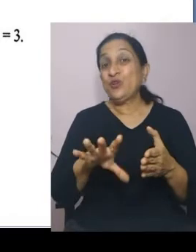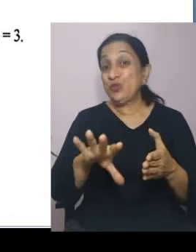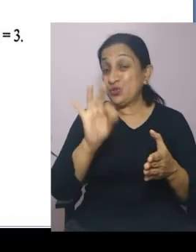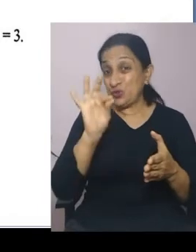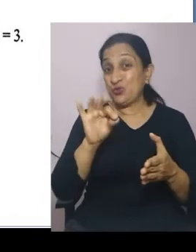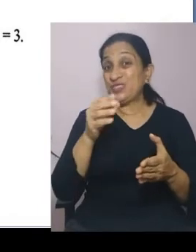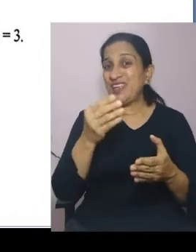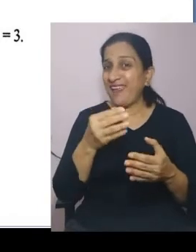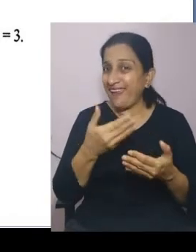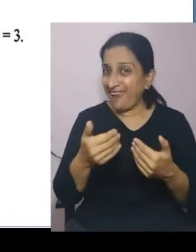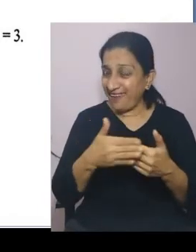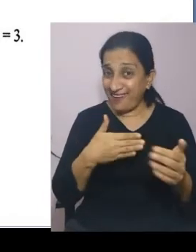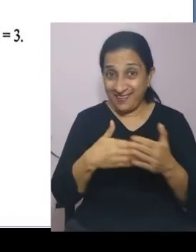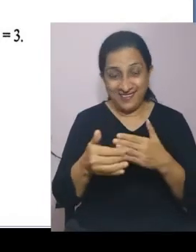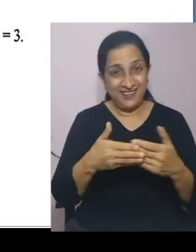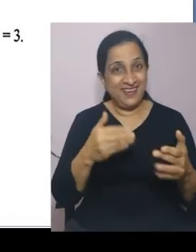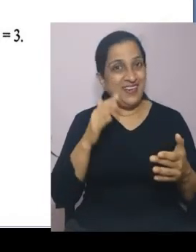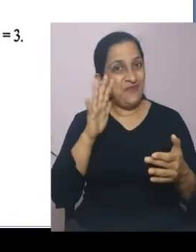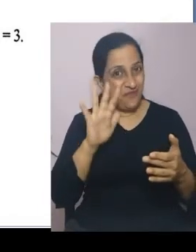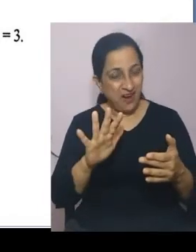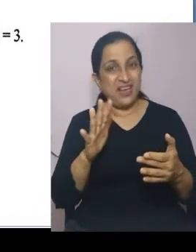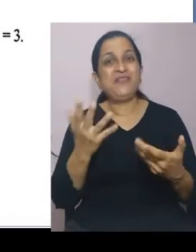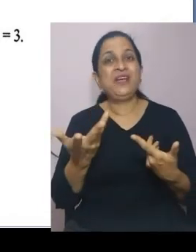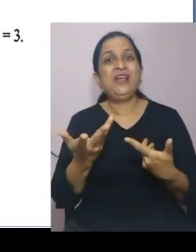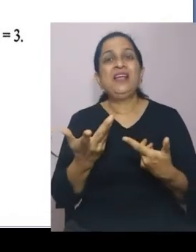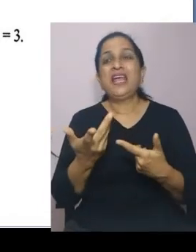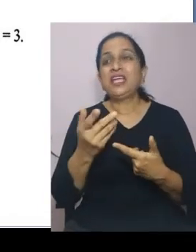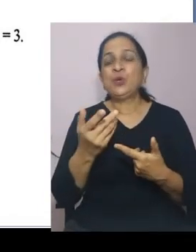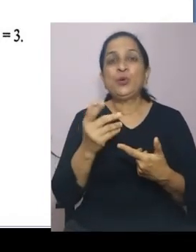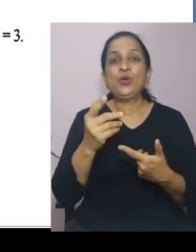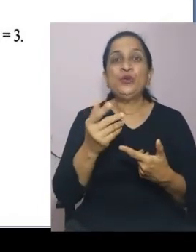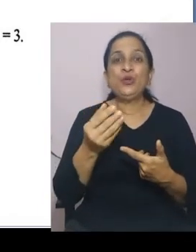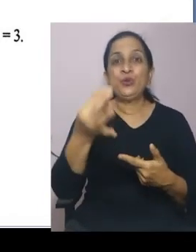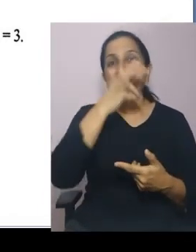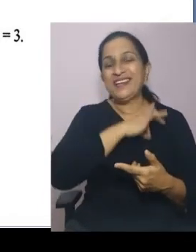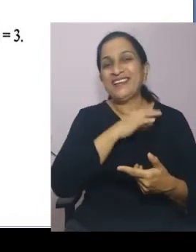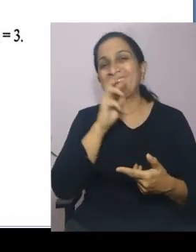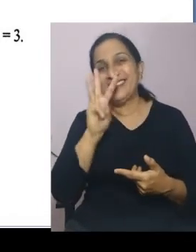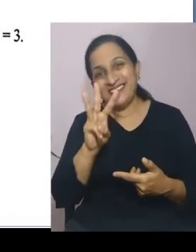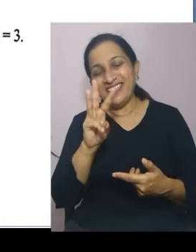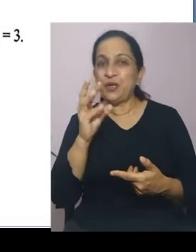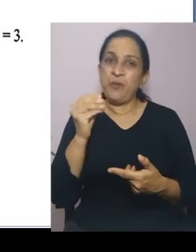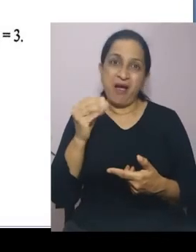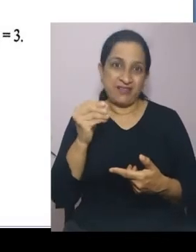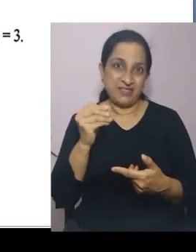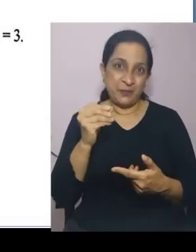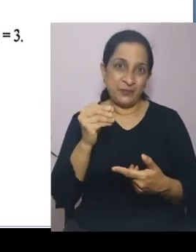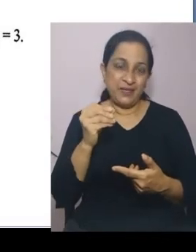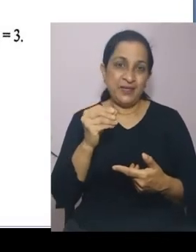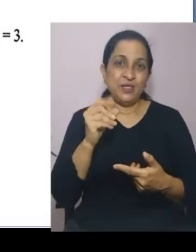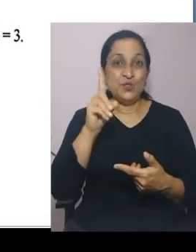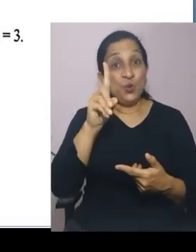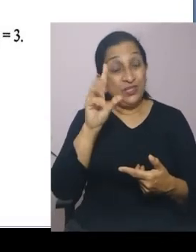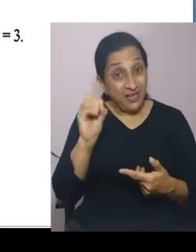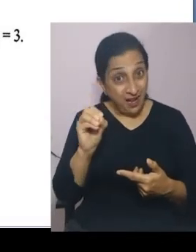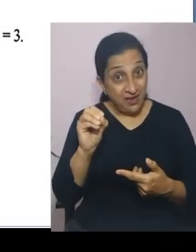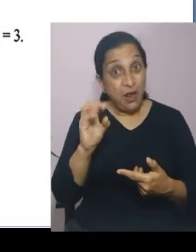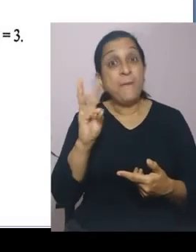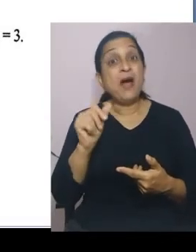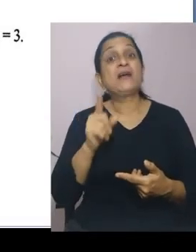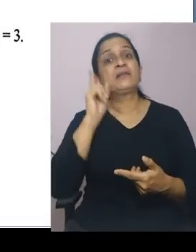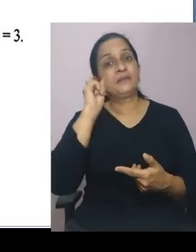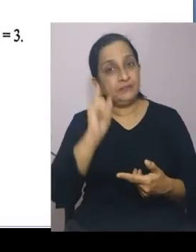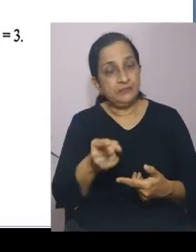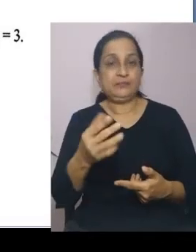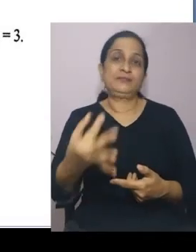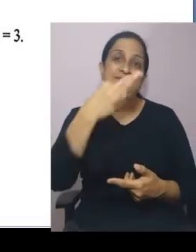you may get about 2 to 3 marks. So that way you can score at least about 10 marks in